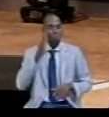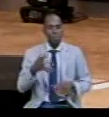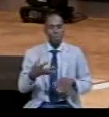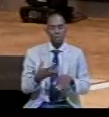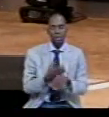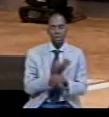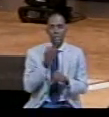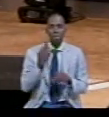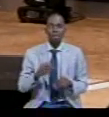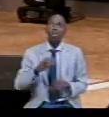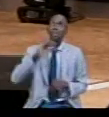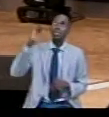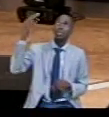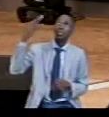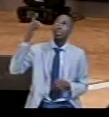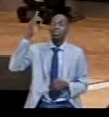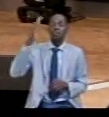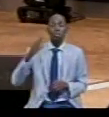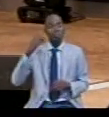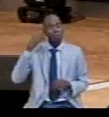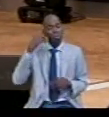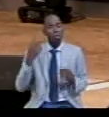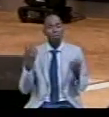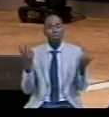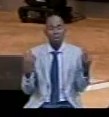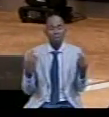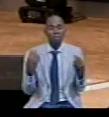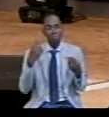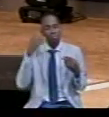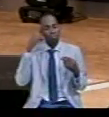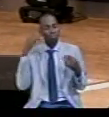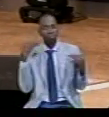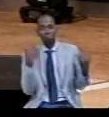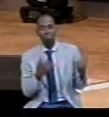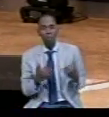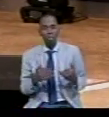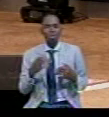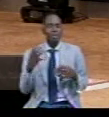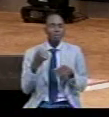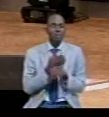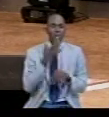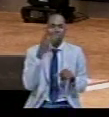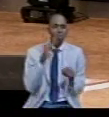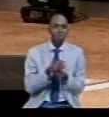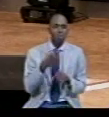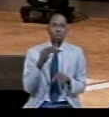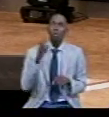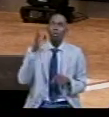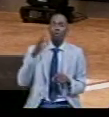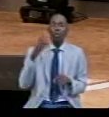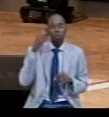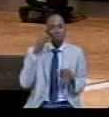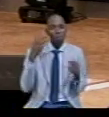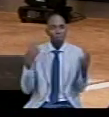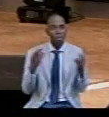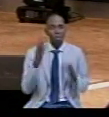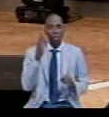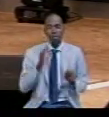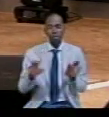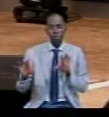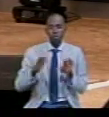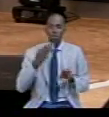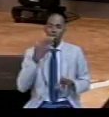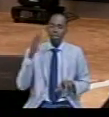God for granted, the love of God for granted, the promise of God for granted. If he do evil in my